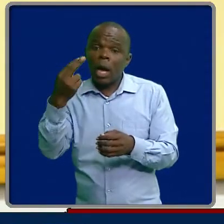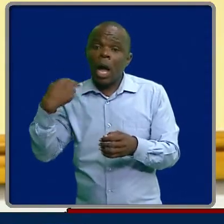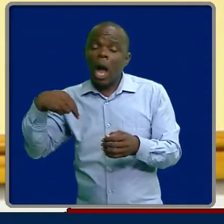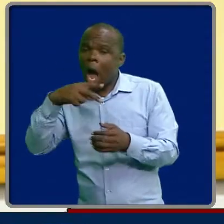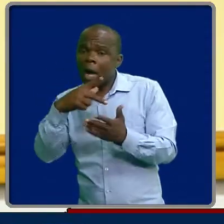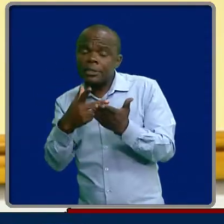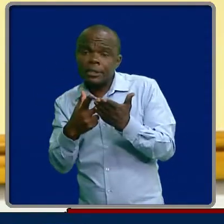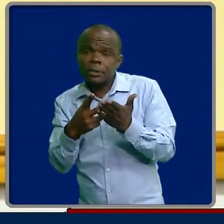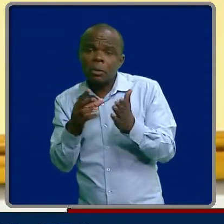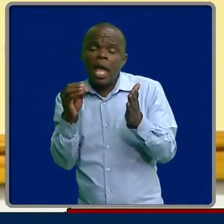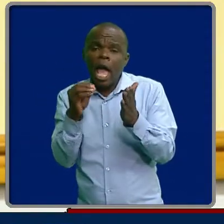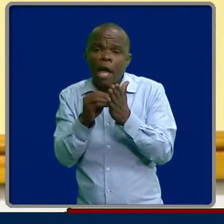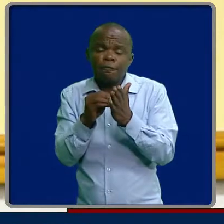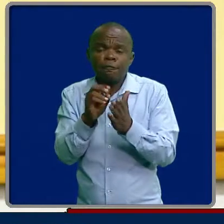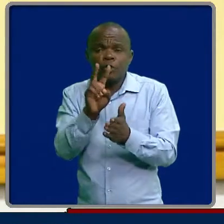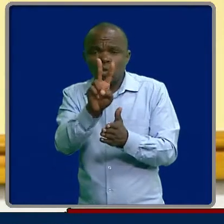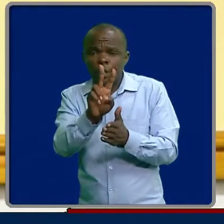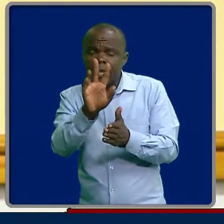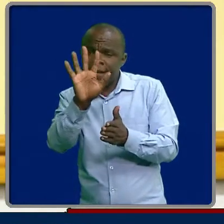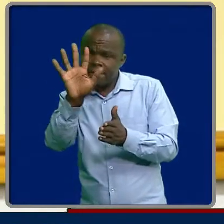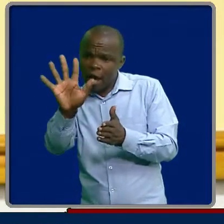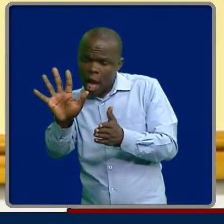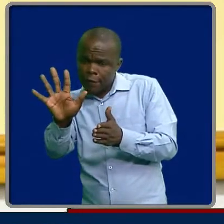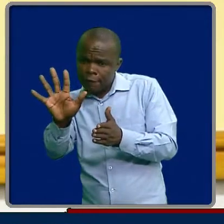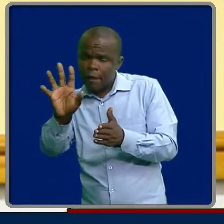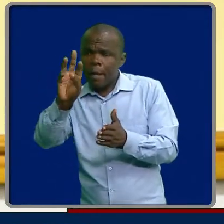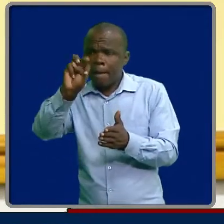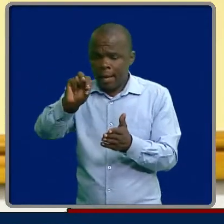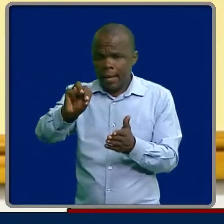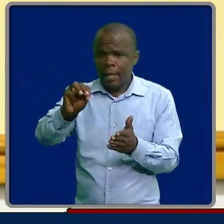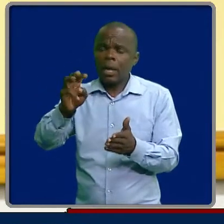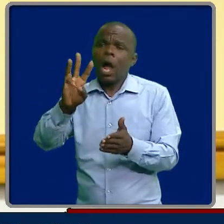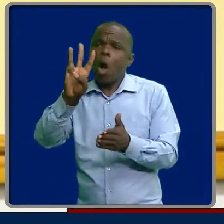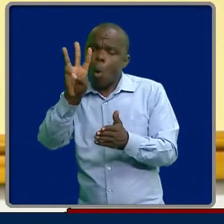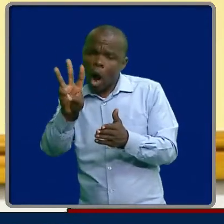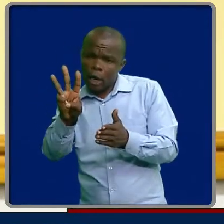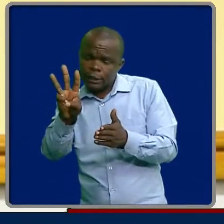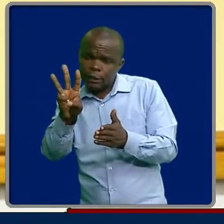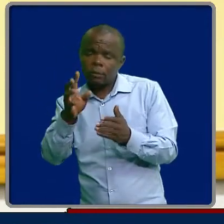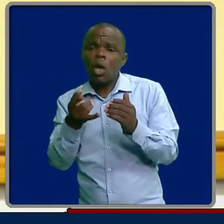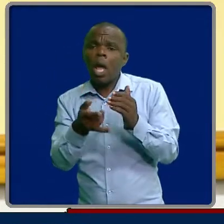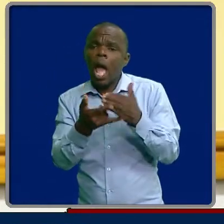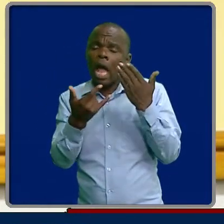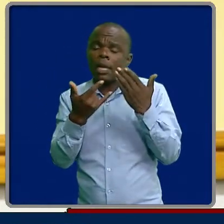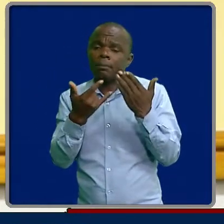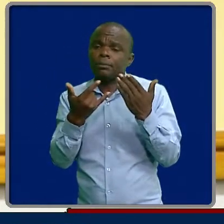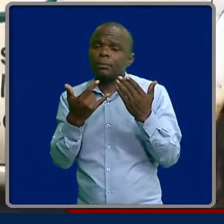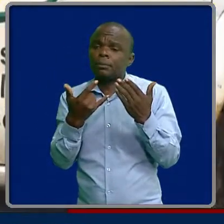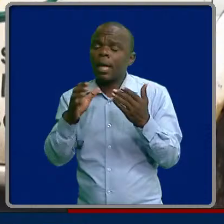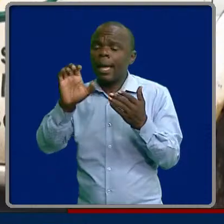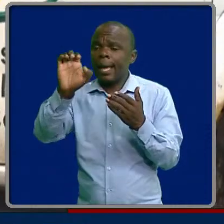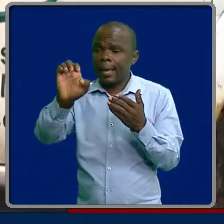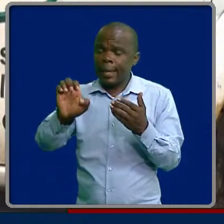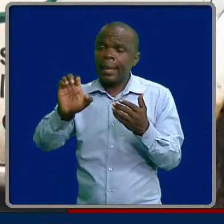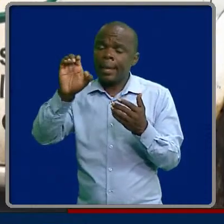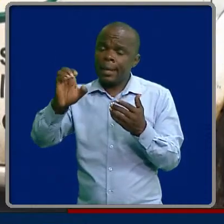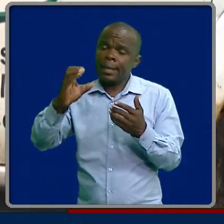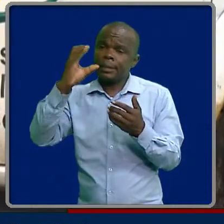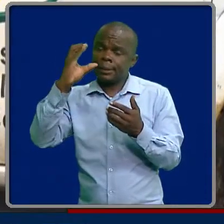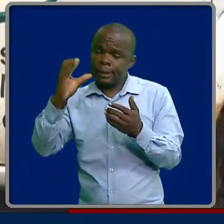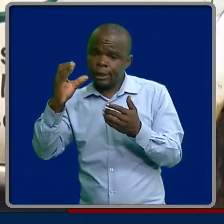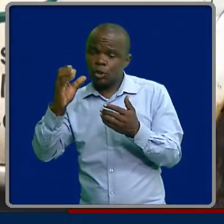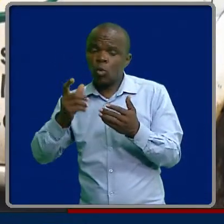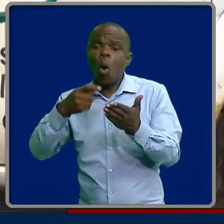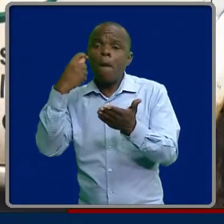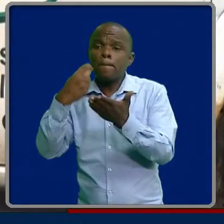have 25 megawatts within an hour. That will help us reduce the import costs from our neighboring